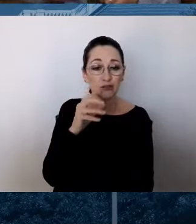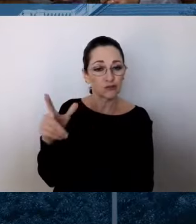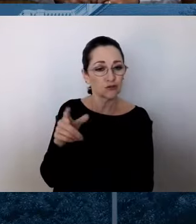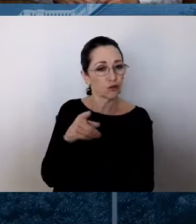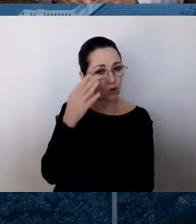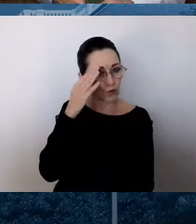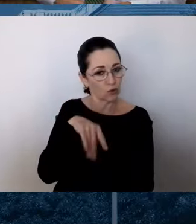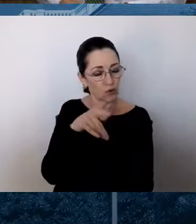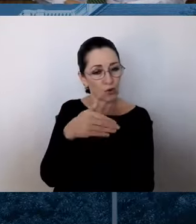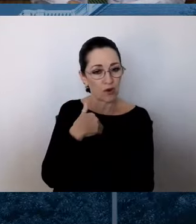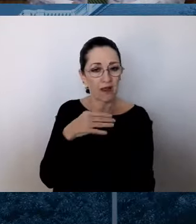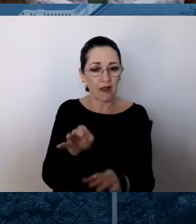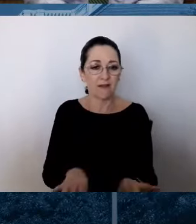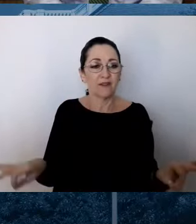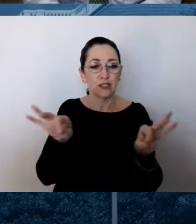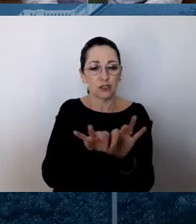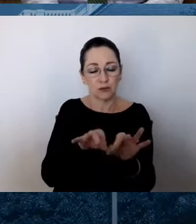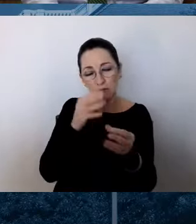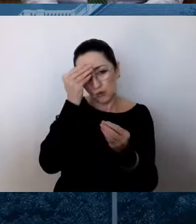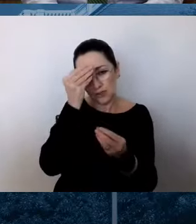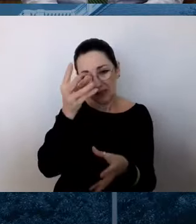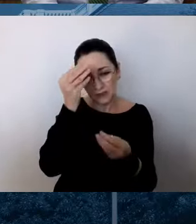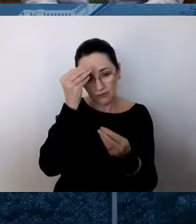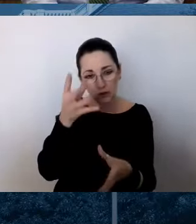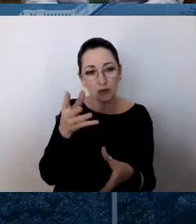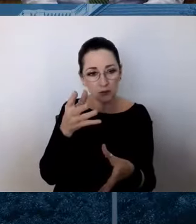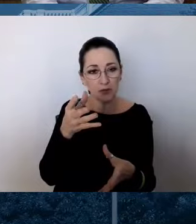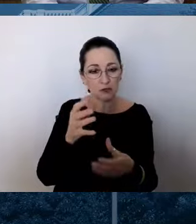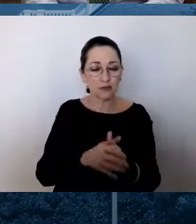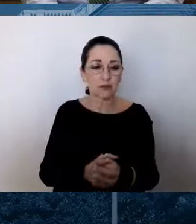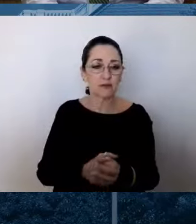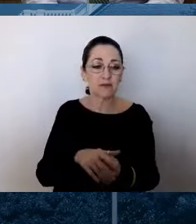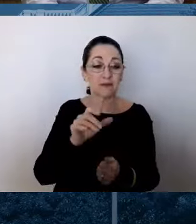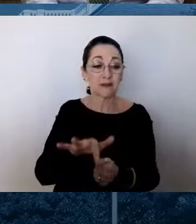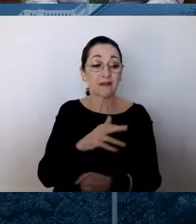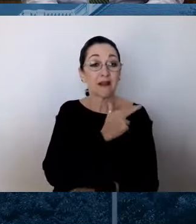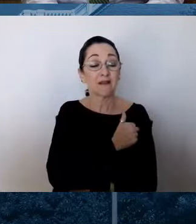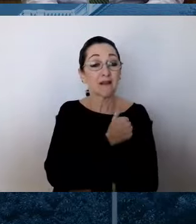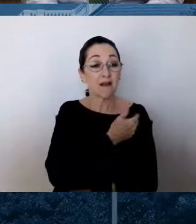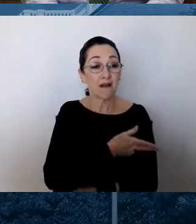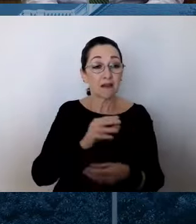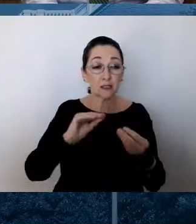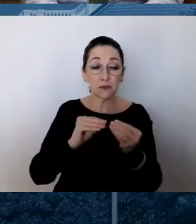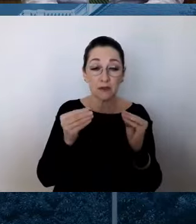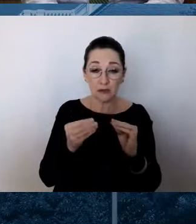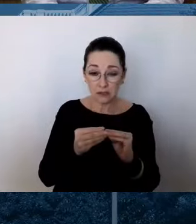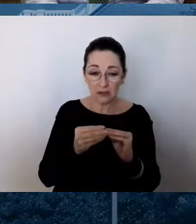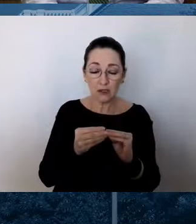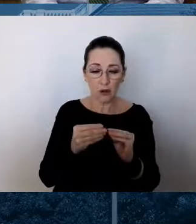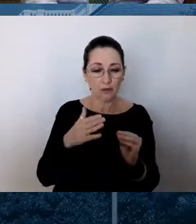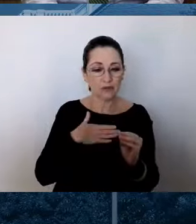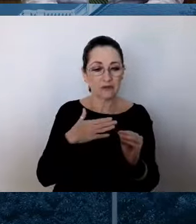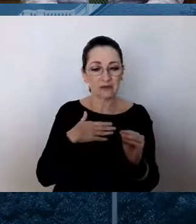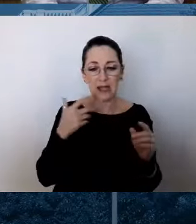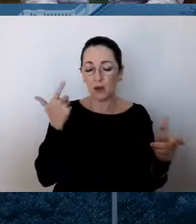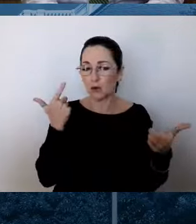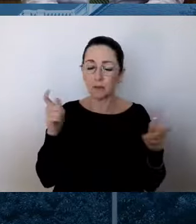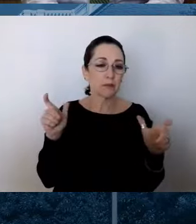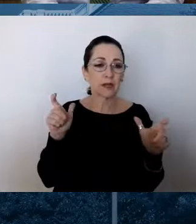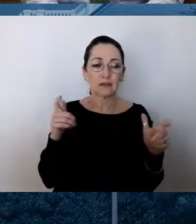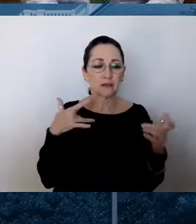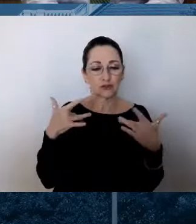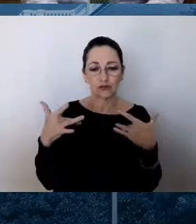to share, particularly to put into some context the hospitalization numbers. It's one of our biggest concerns, obviously. We've